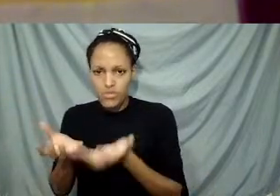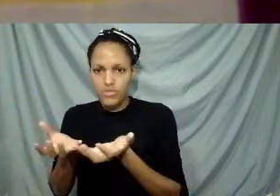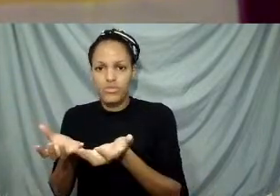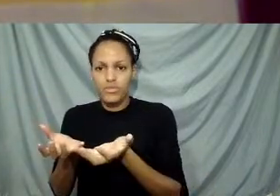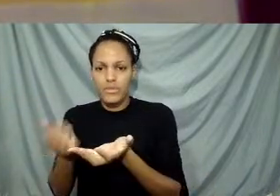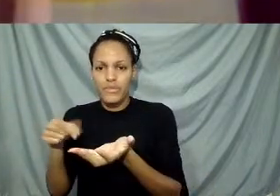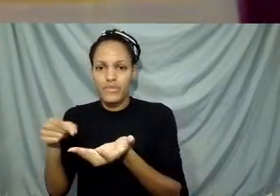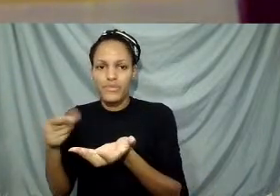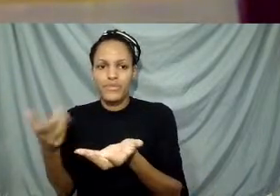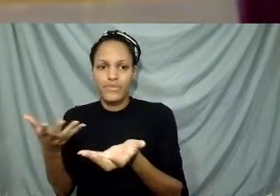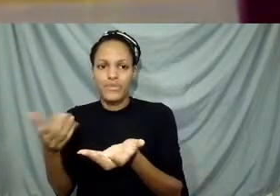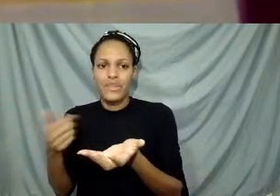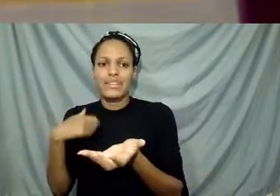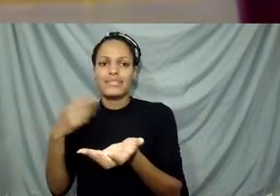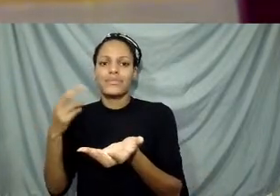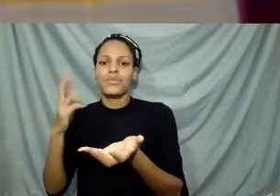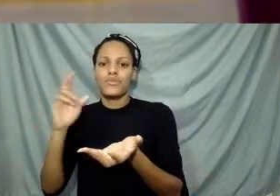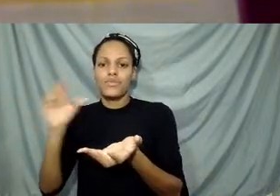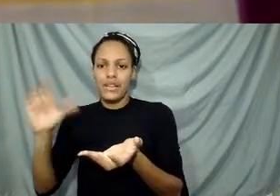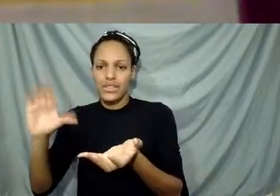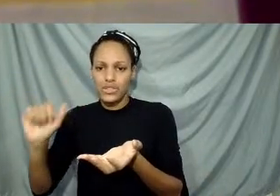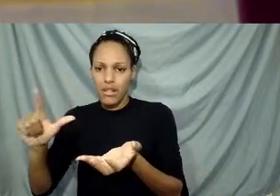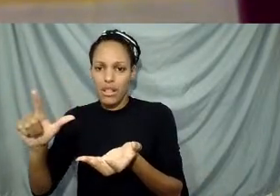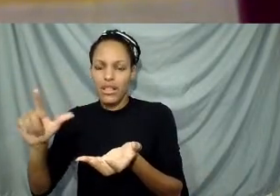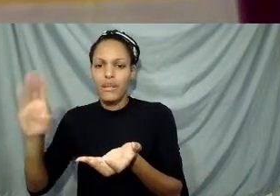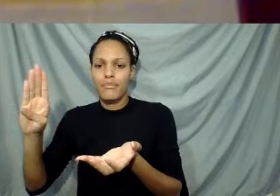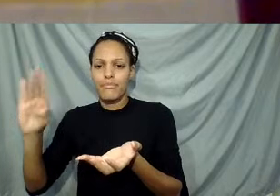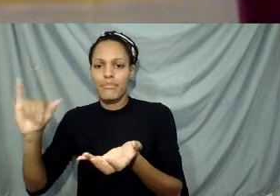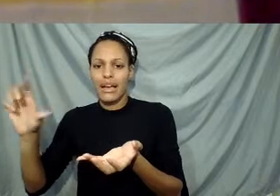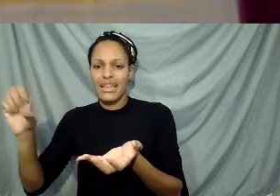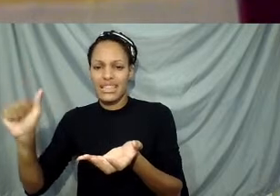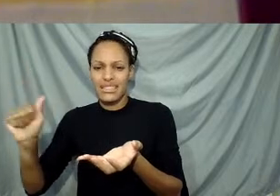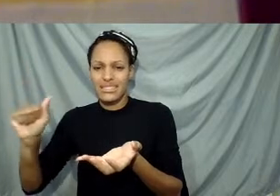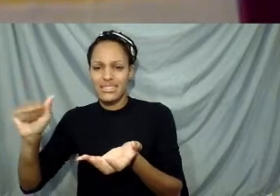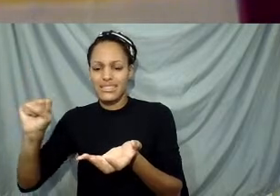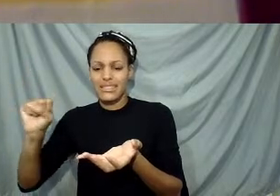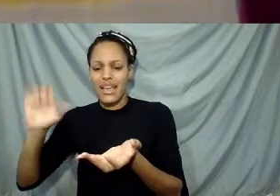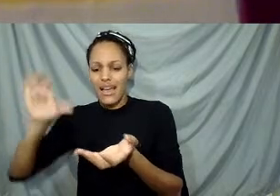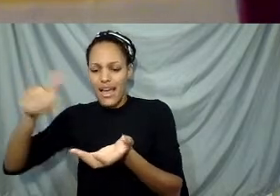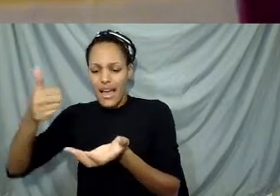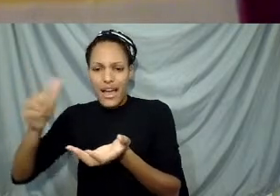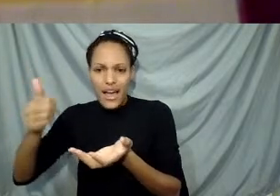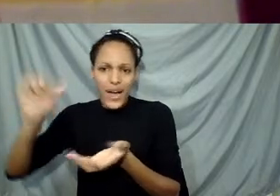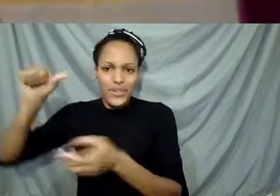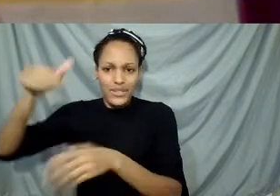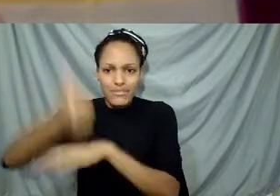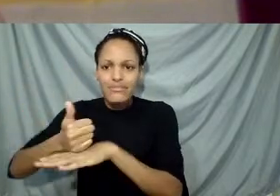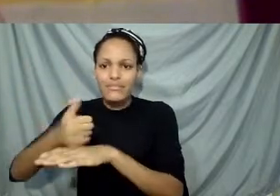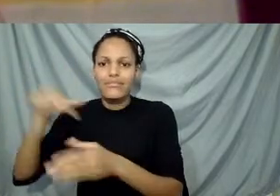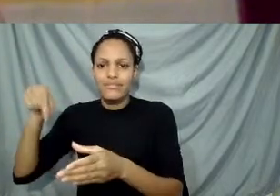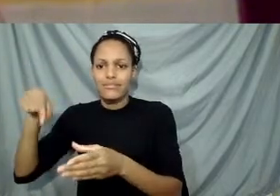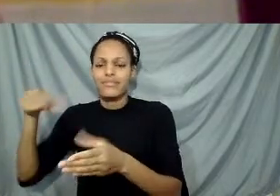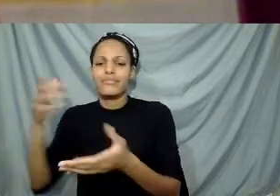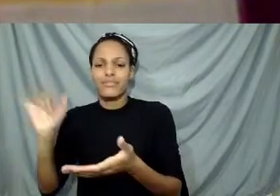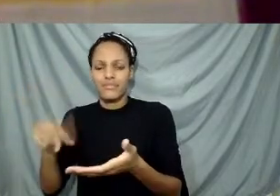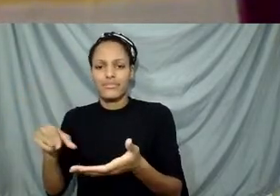we can see racial bias manifesting. And so, following the 4CJ